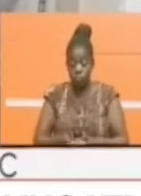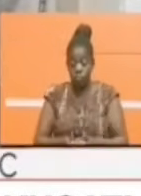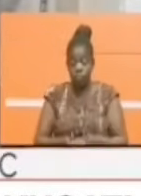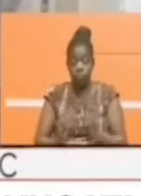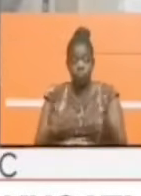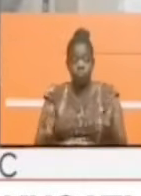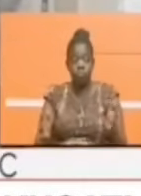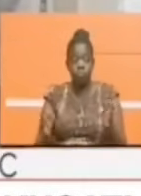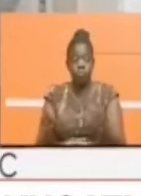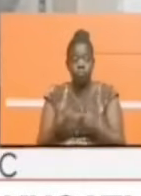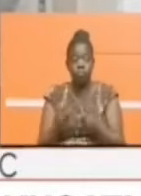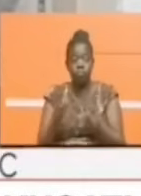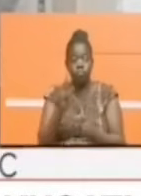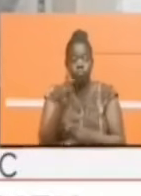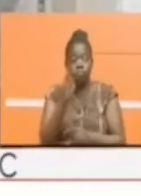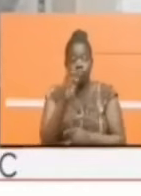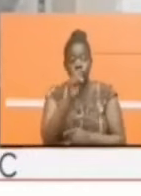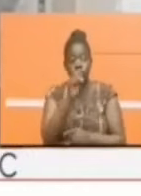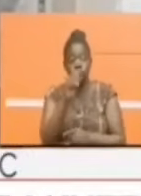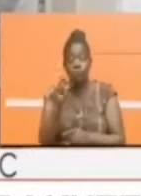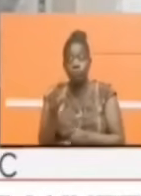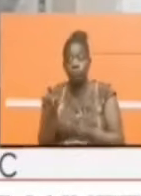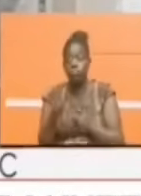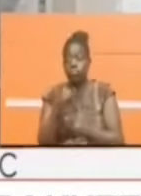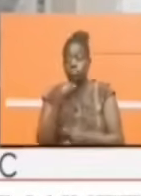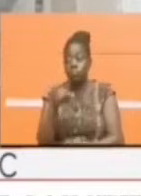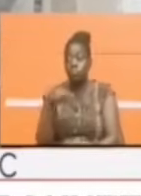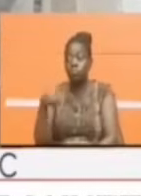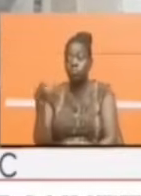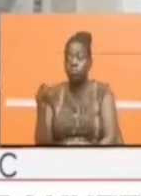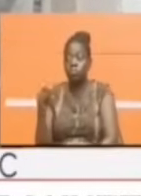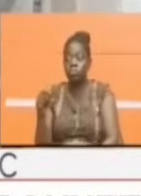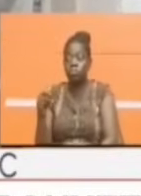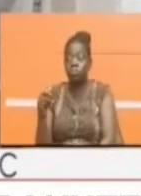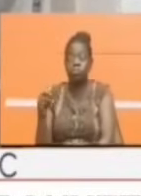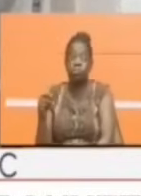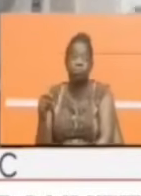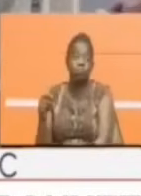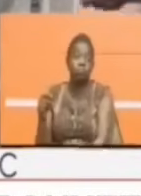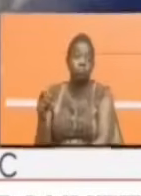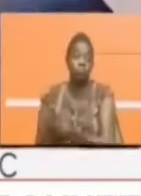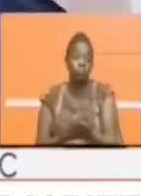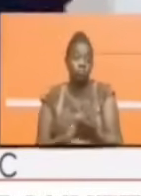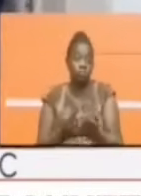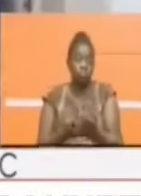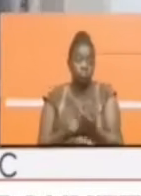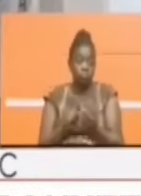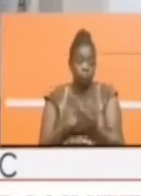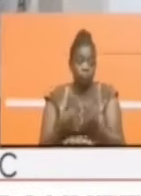his father of the earth, Joseph and Mary, had gone for census as directed in that